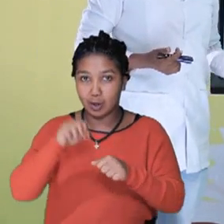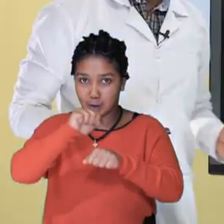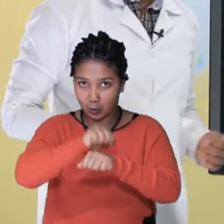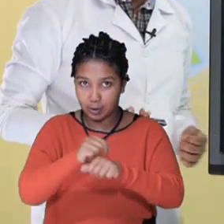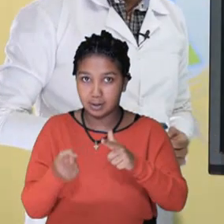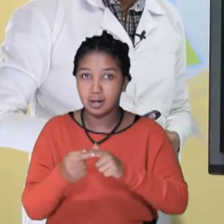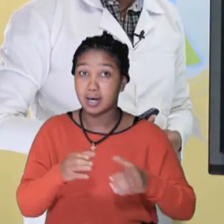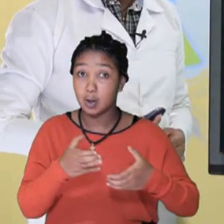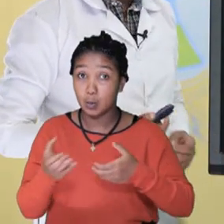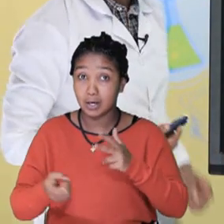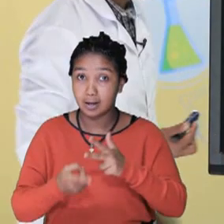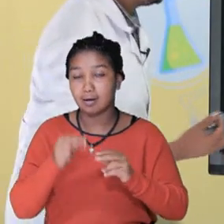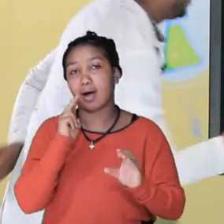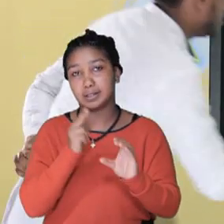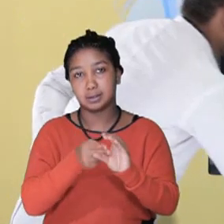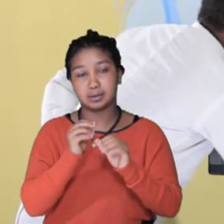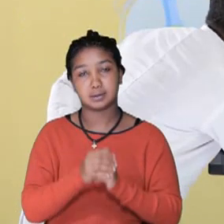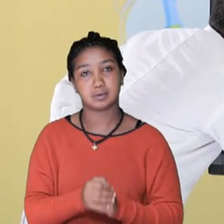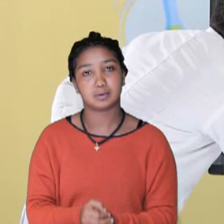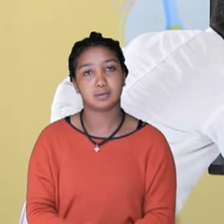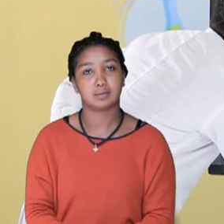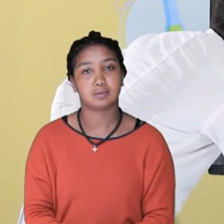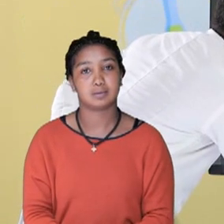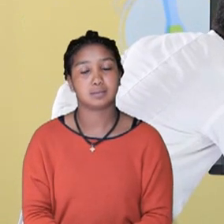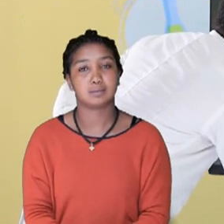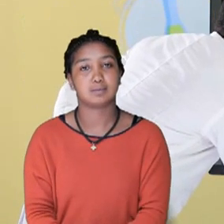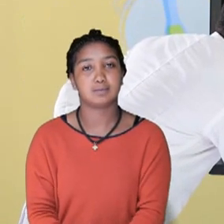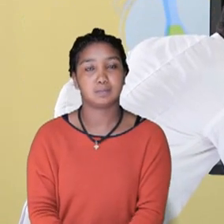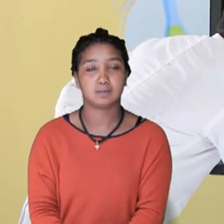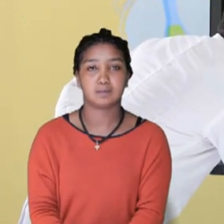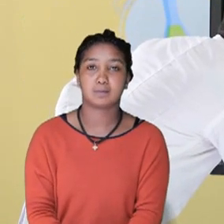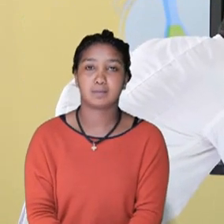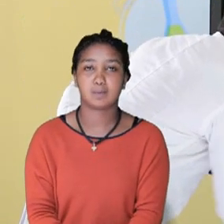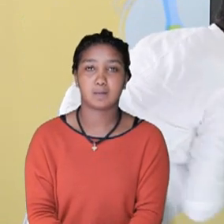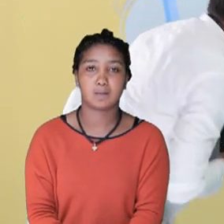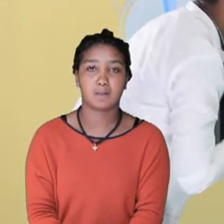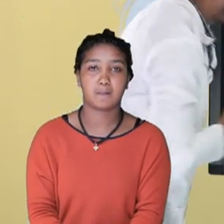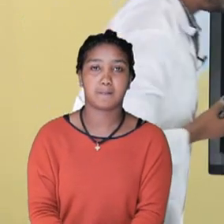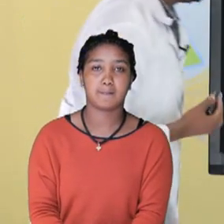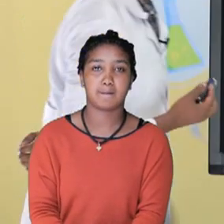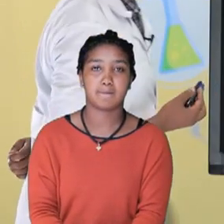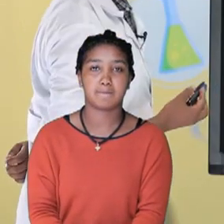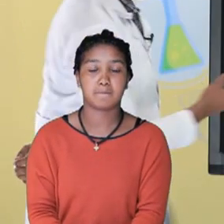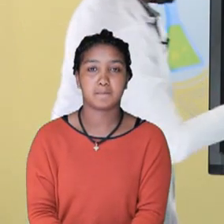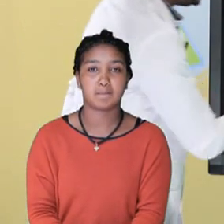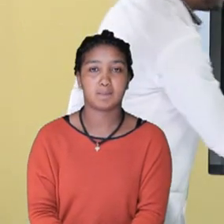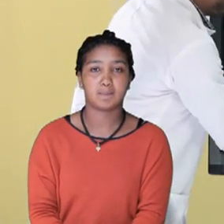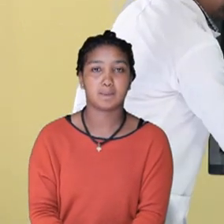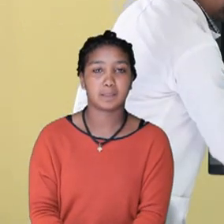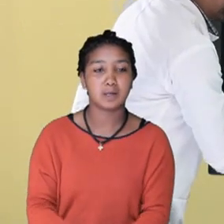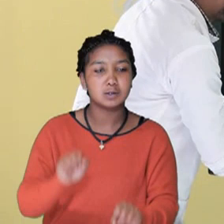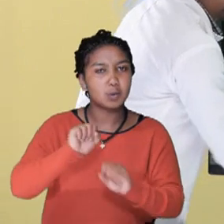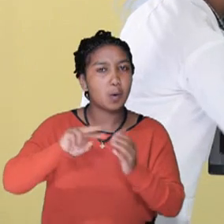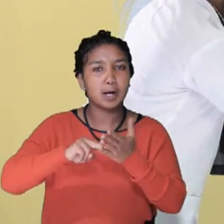liquid, and gaseous state. Solid, liquid, and gaseous state. So what